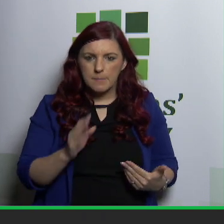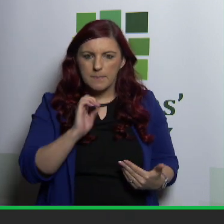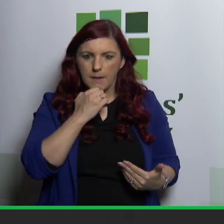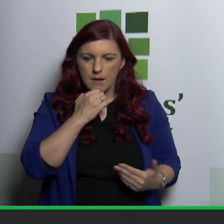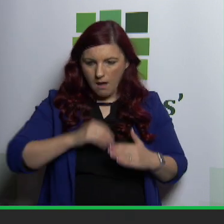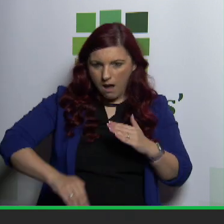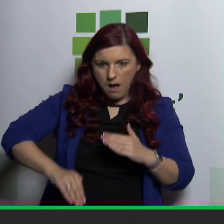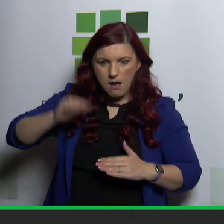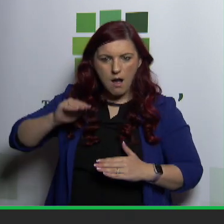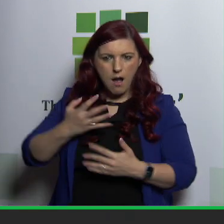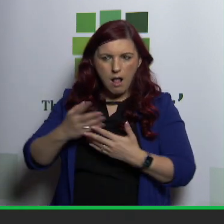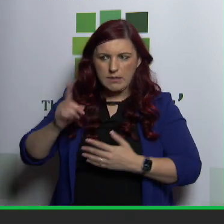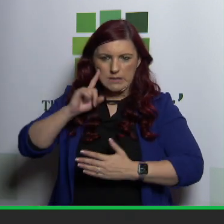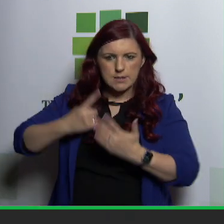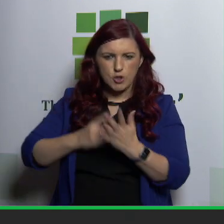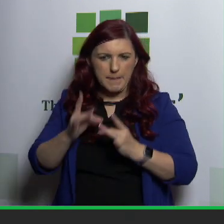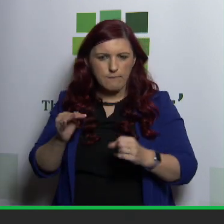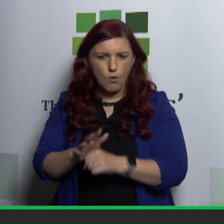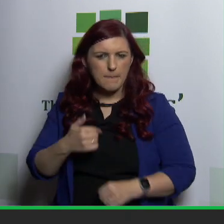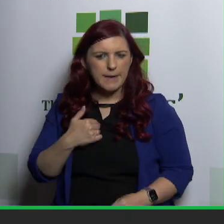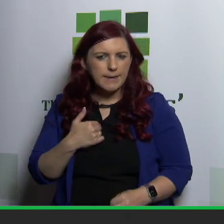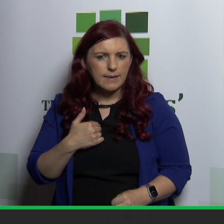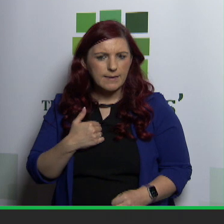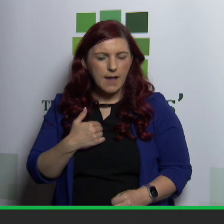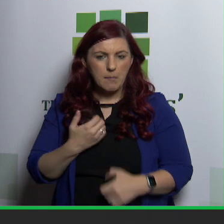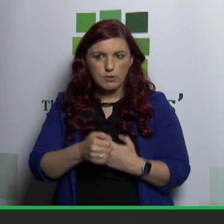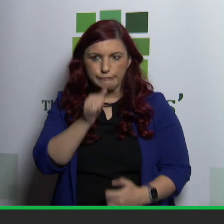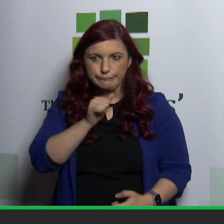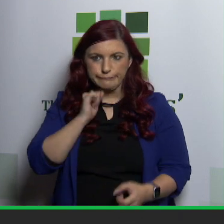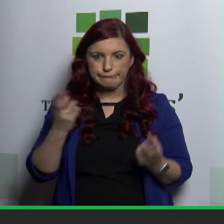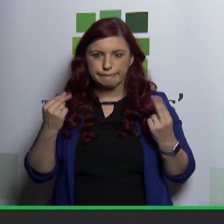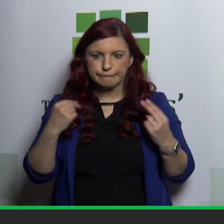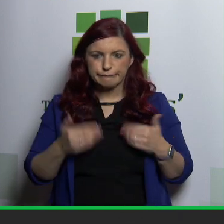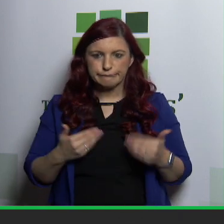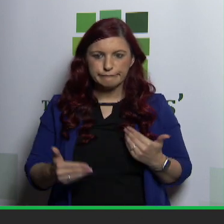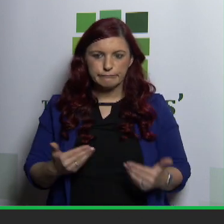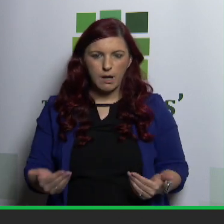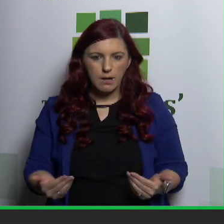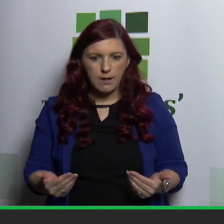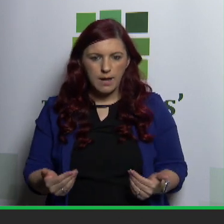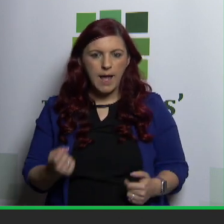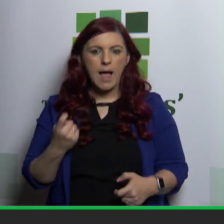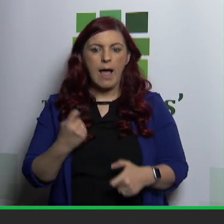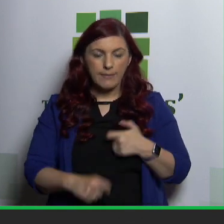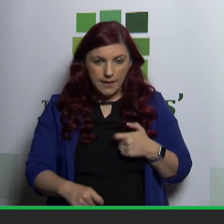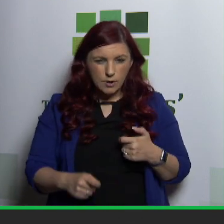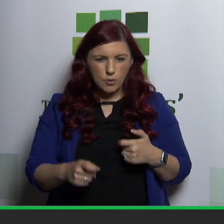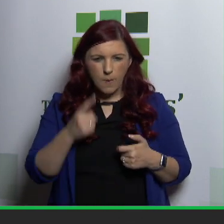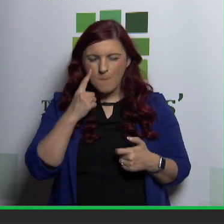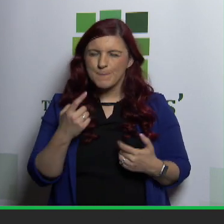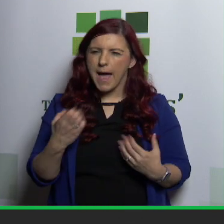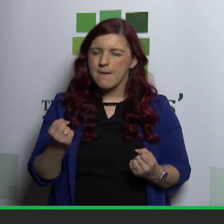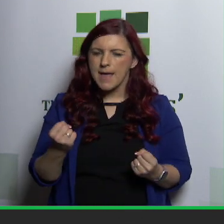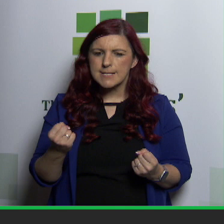decisions were being made for me and I was just going along with these decisions. And then I was also had that, you